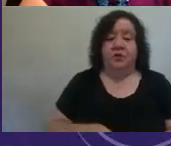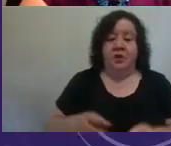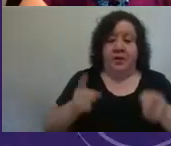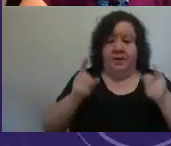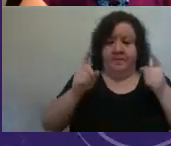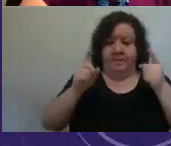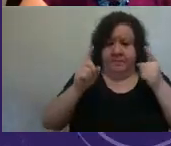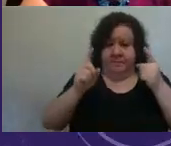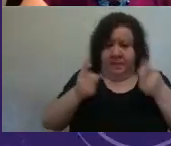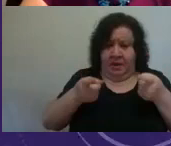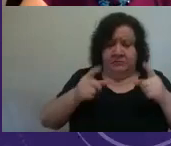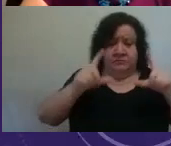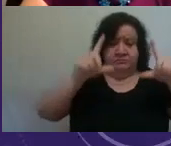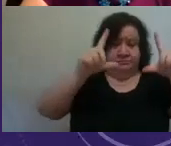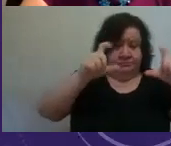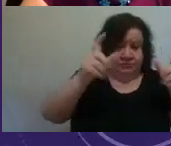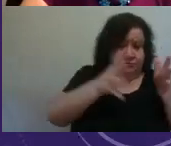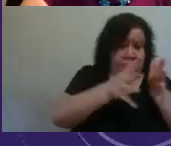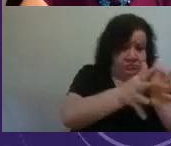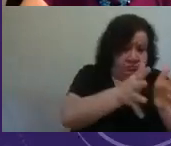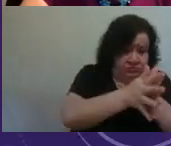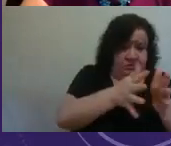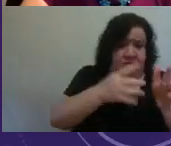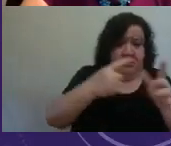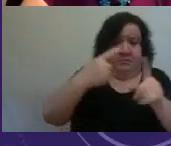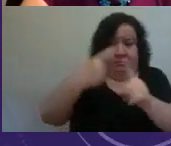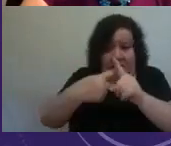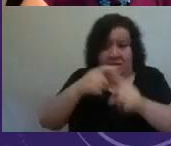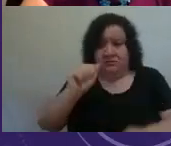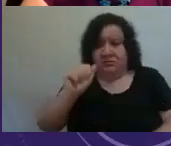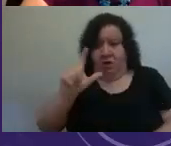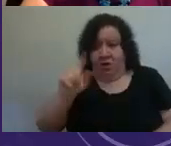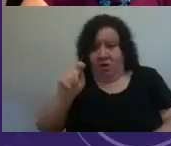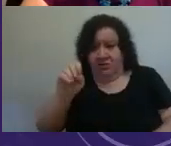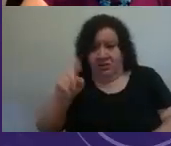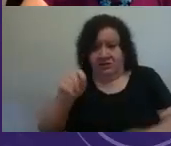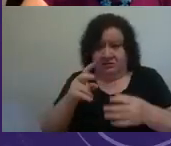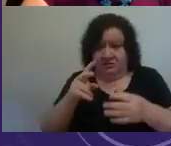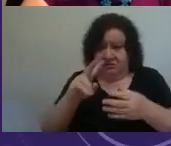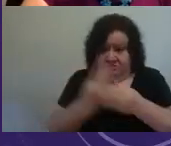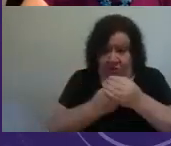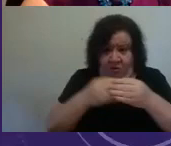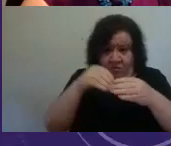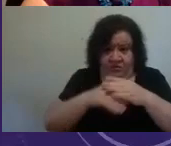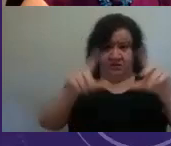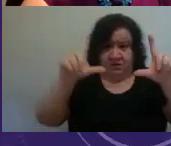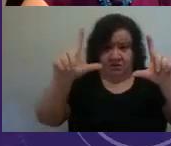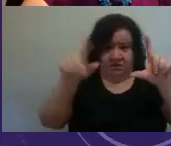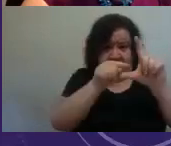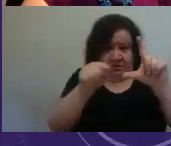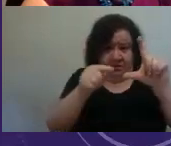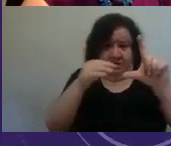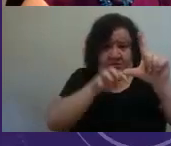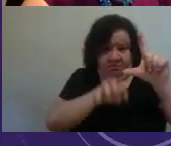Remember, for Twitter, the only option you have is alt text. And I'm pretty sure that you will probably use up